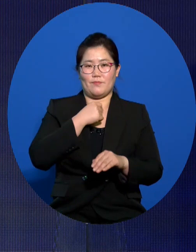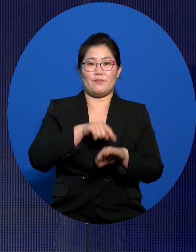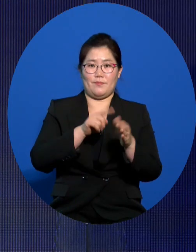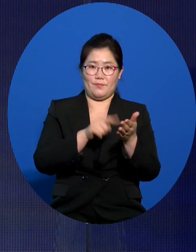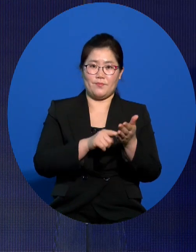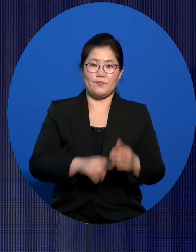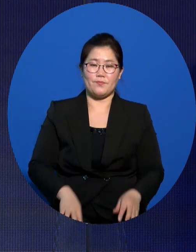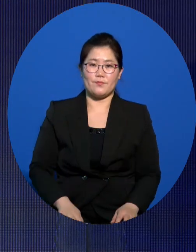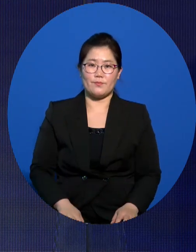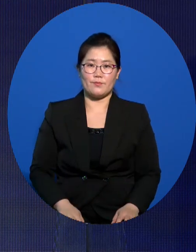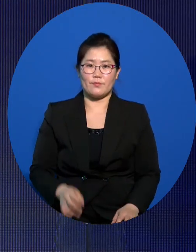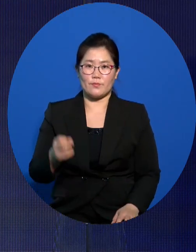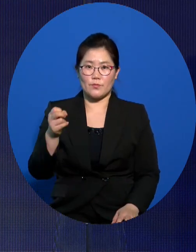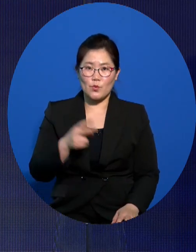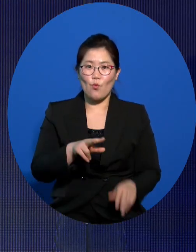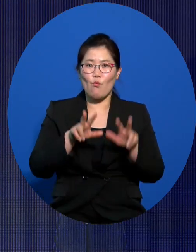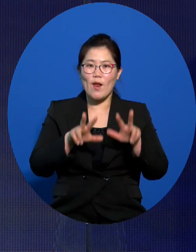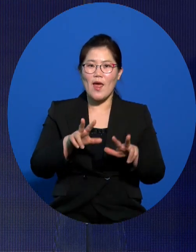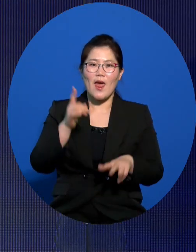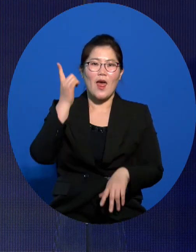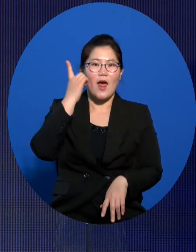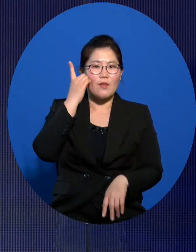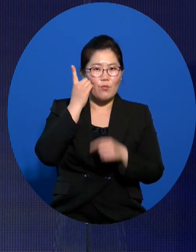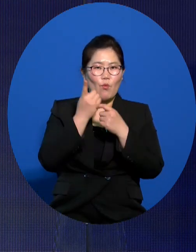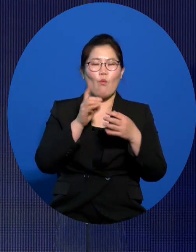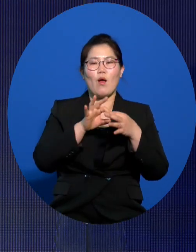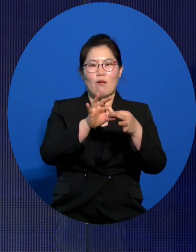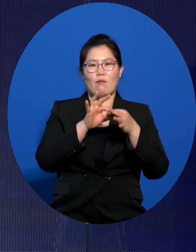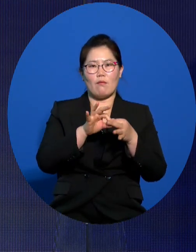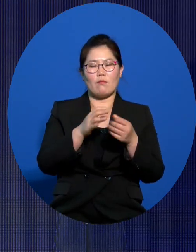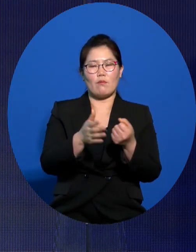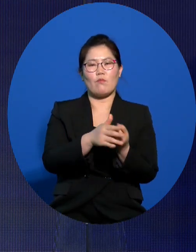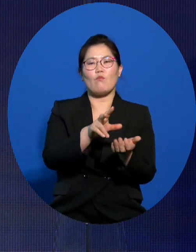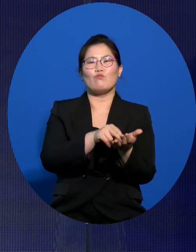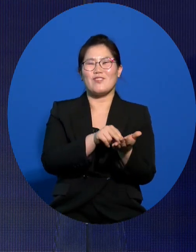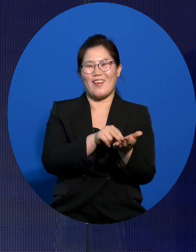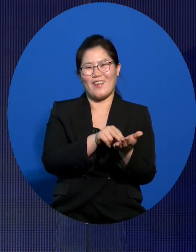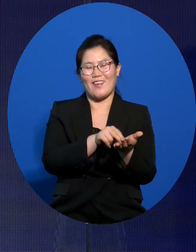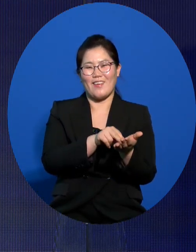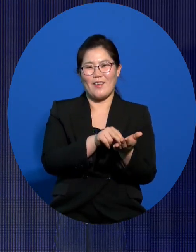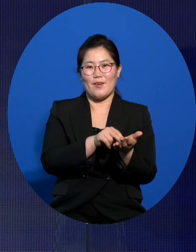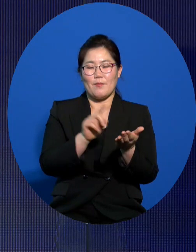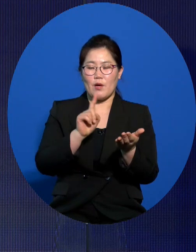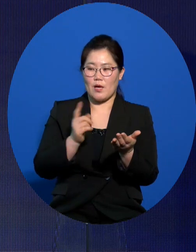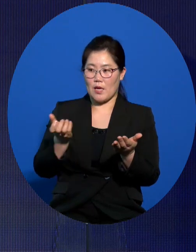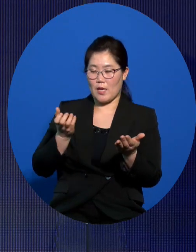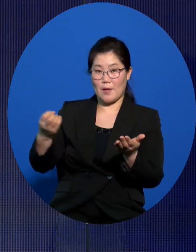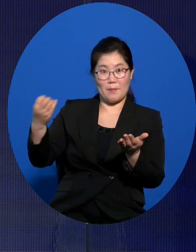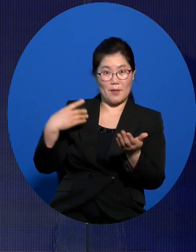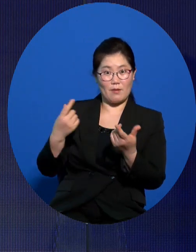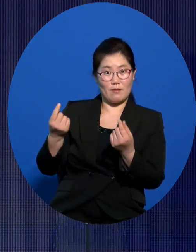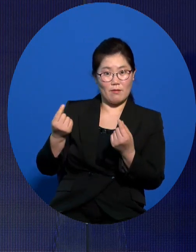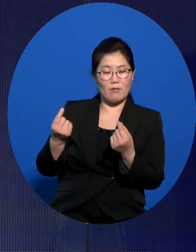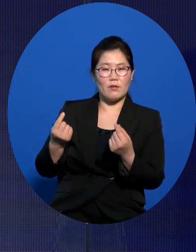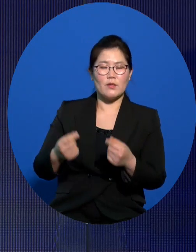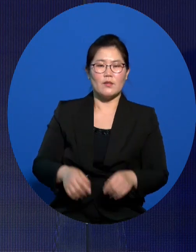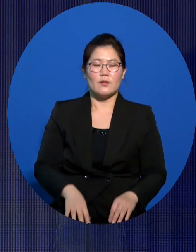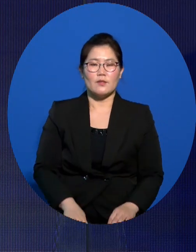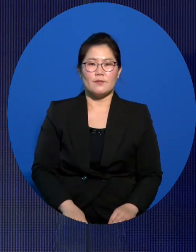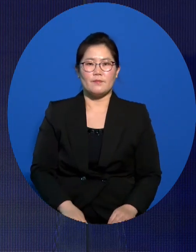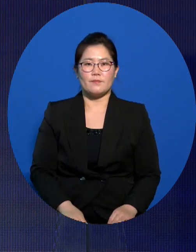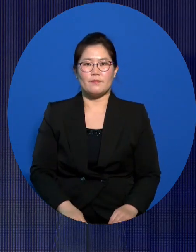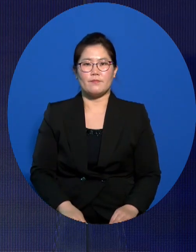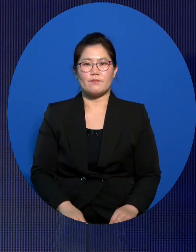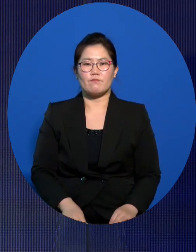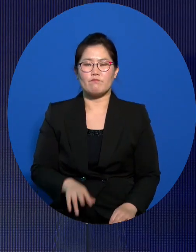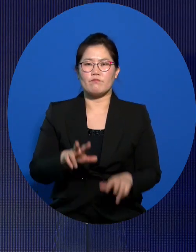this step-by-step effort, we can improve the situation. We are in the mobility industry, and as we are